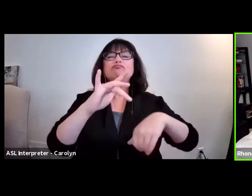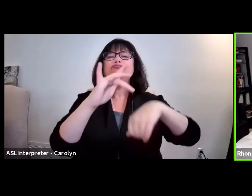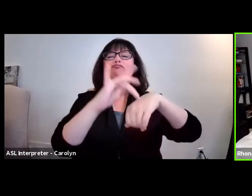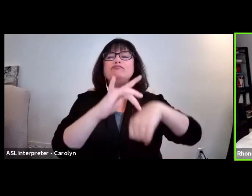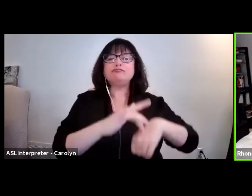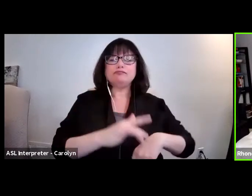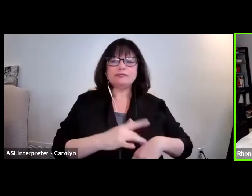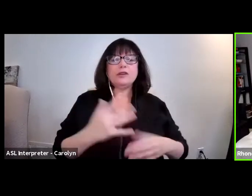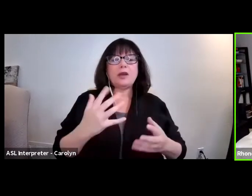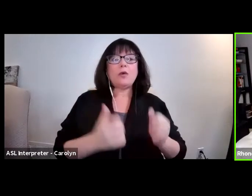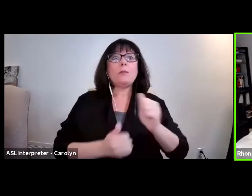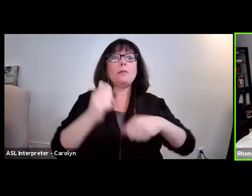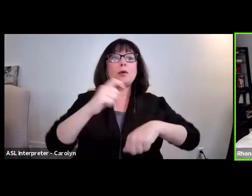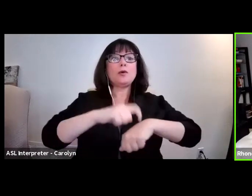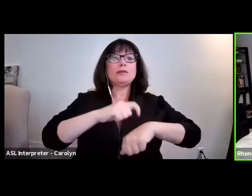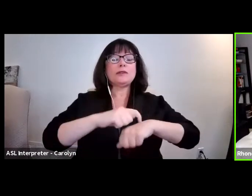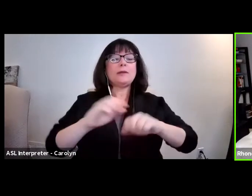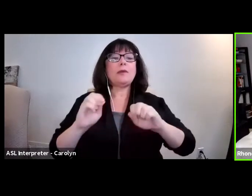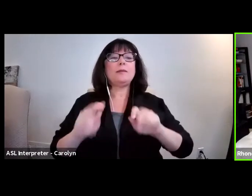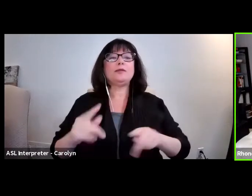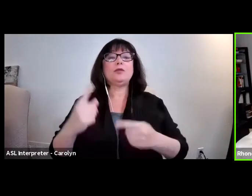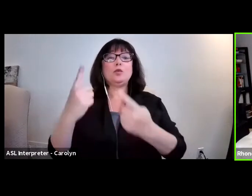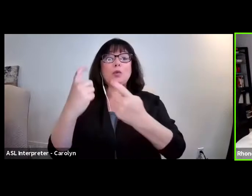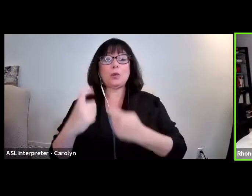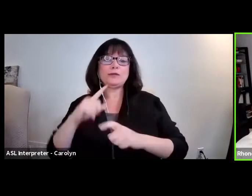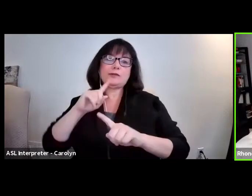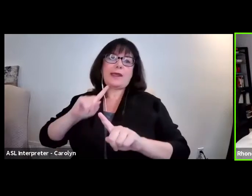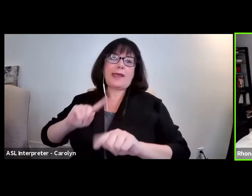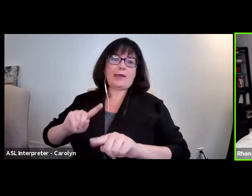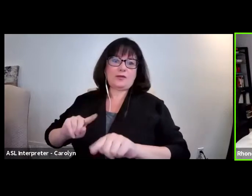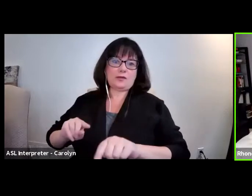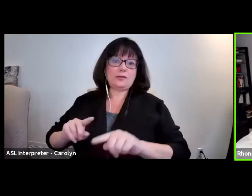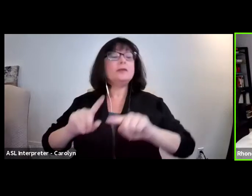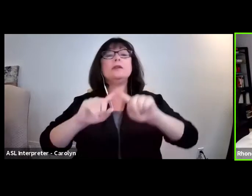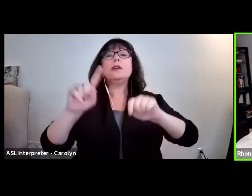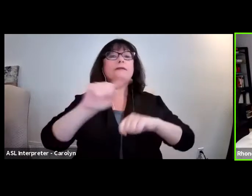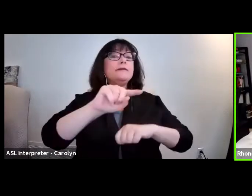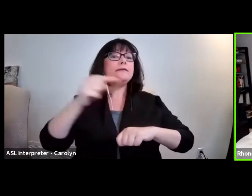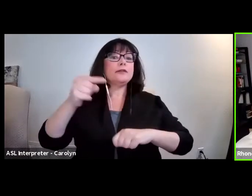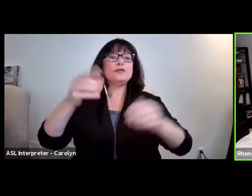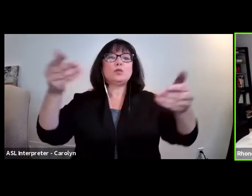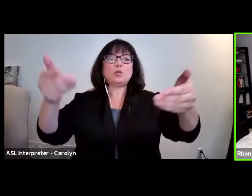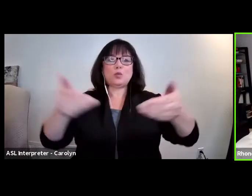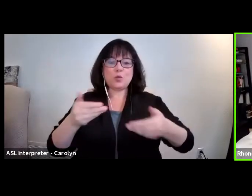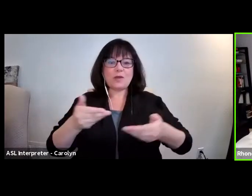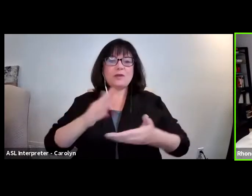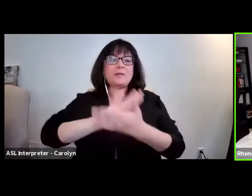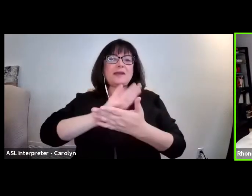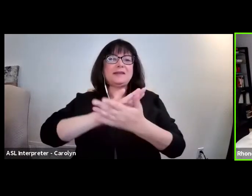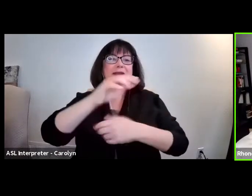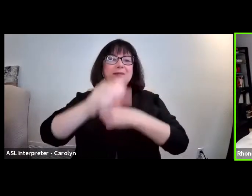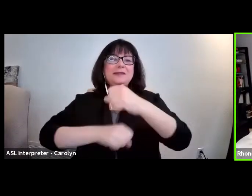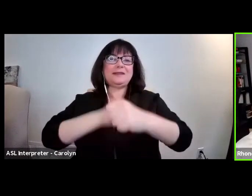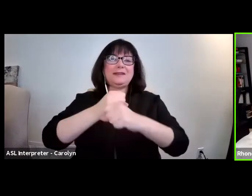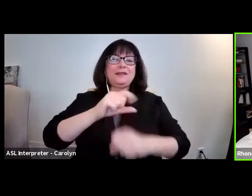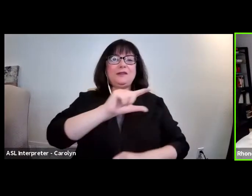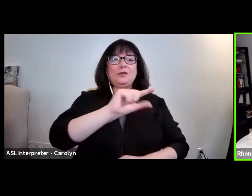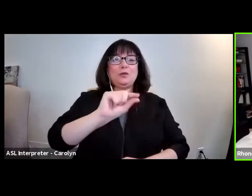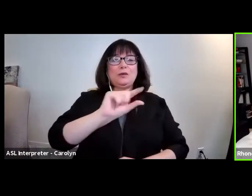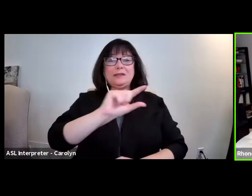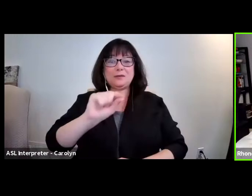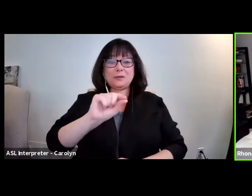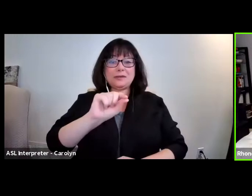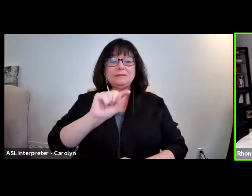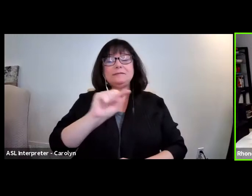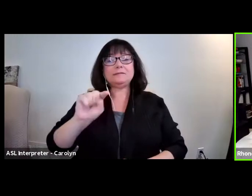first of all, let me just welcome everyone to the 2021 academic year and our first virtual